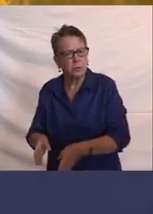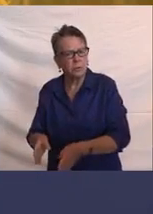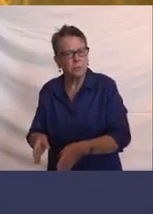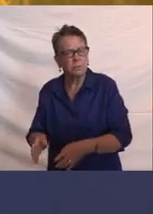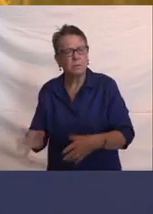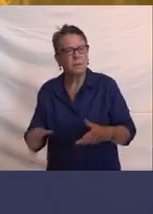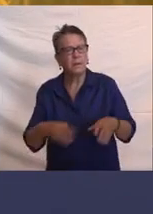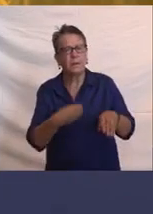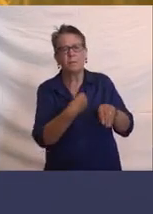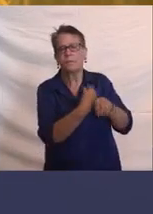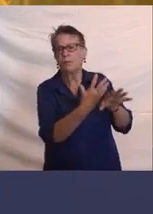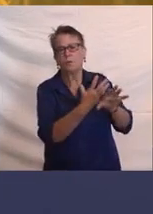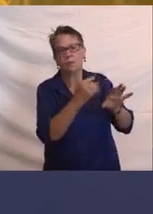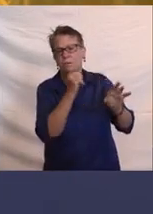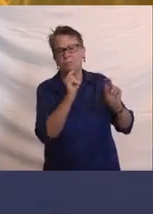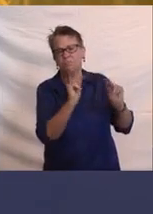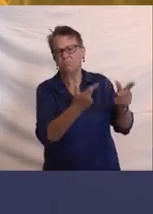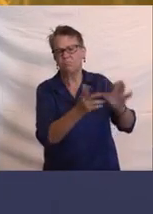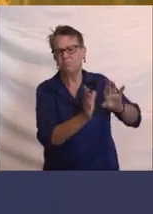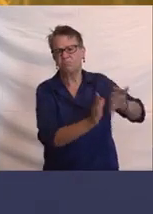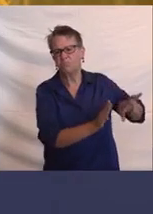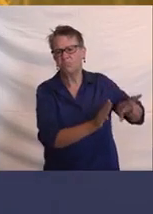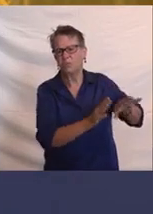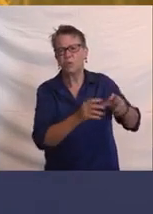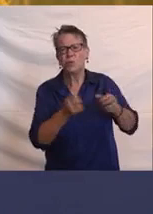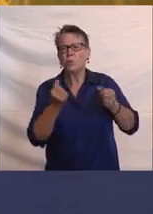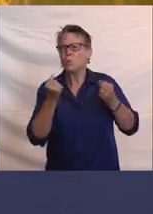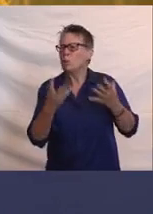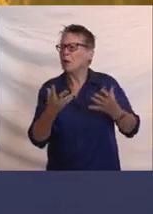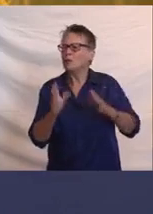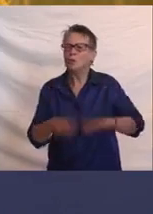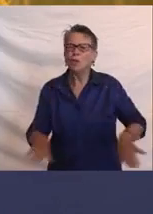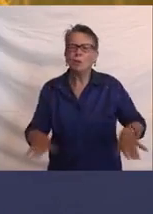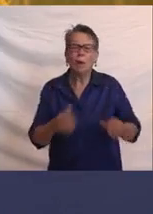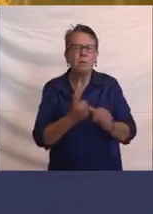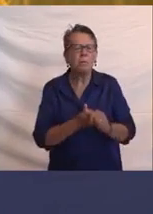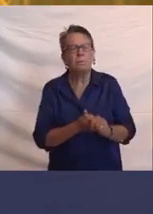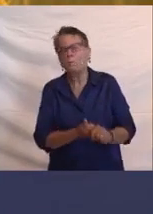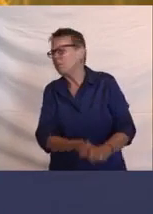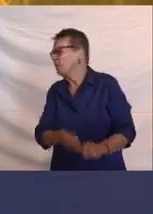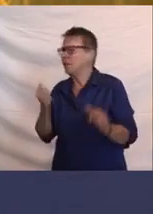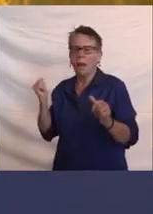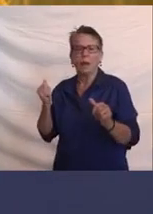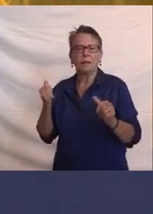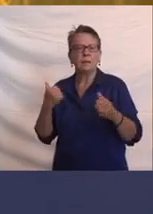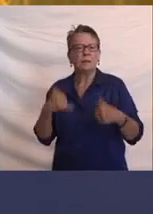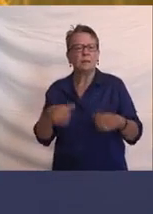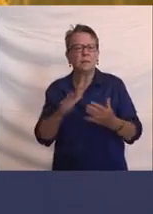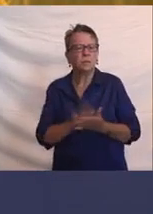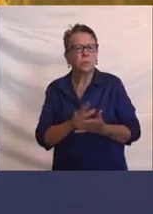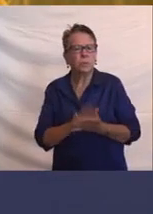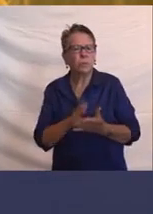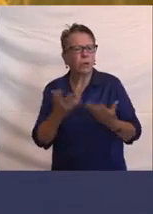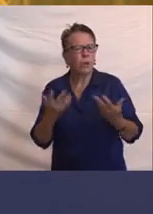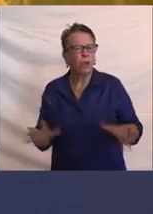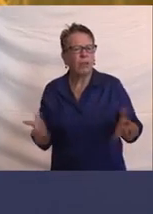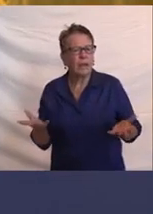is not an acceptable option. We have got to, assuming we can be safe, we've got to keep